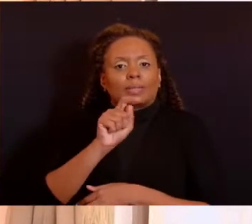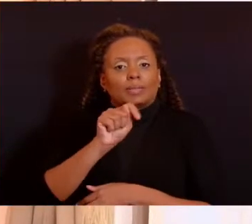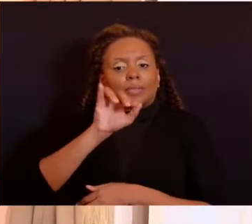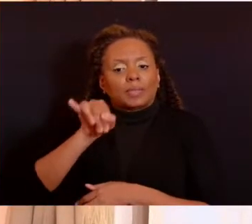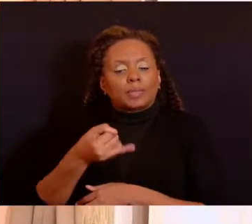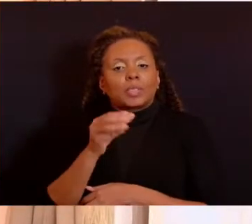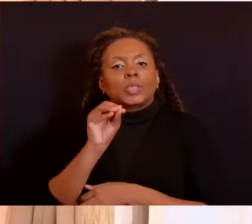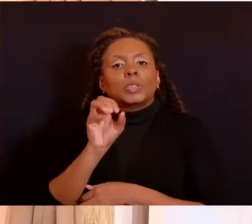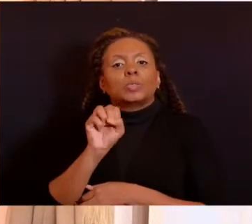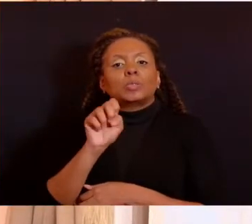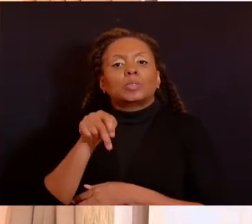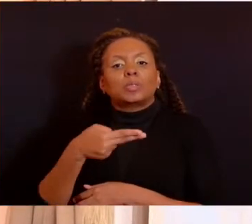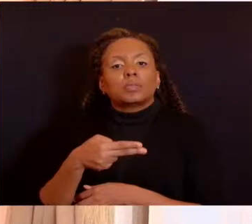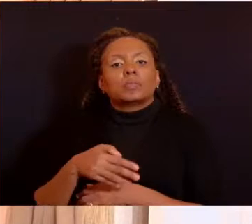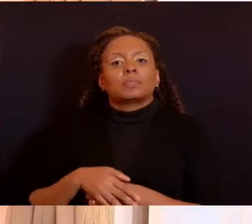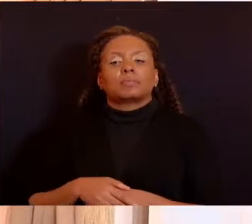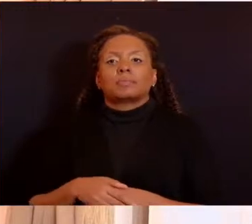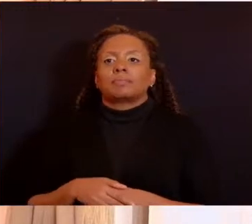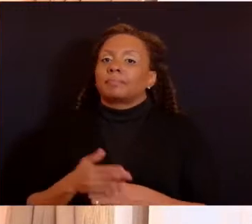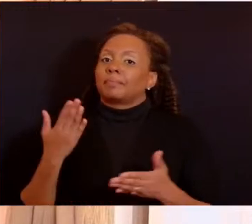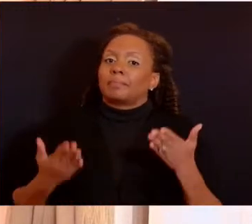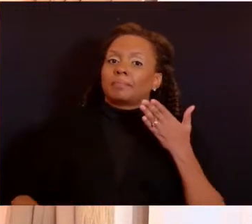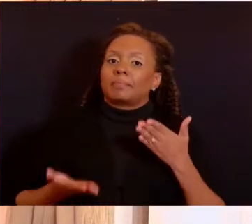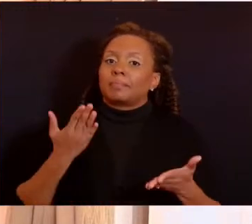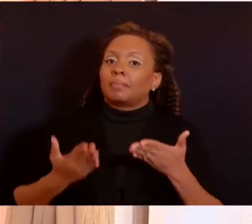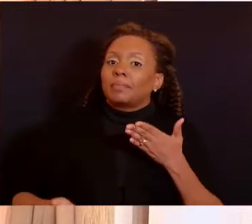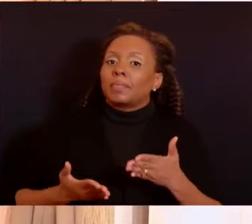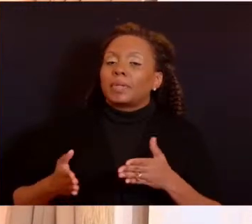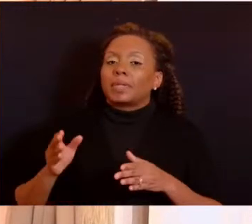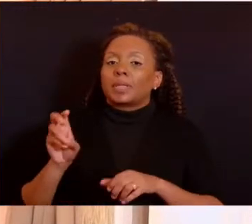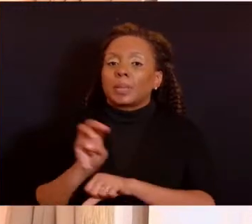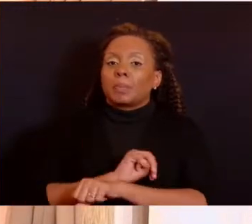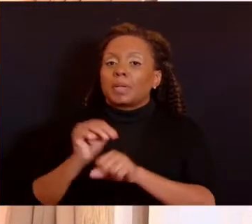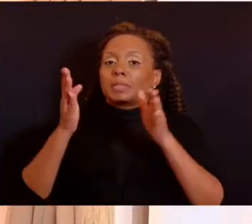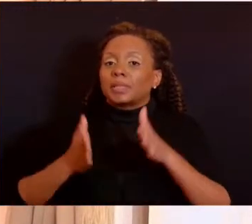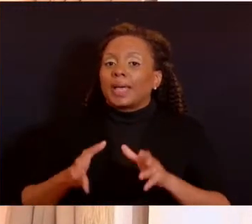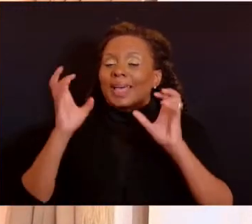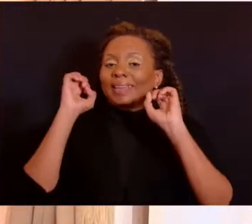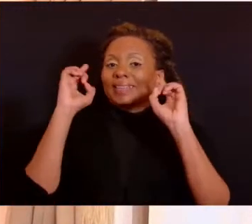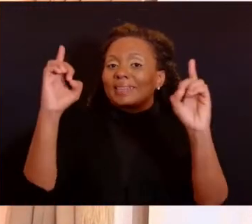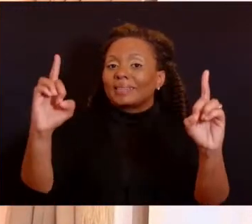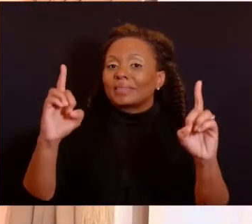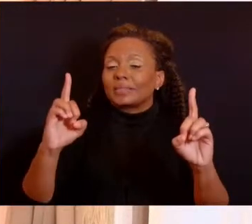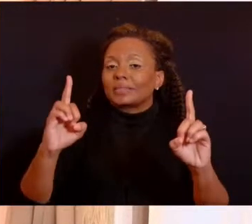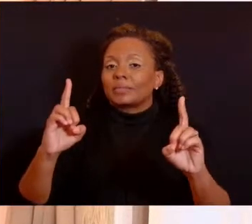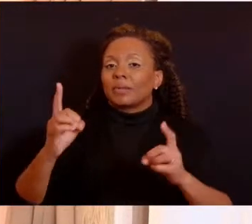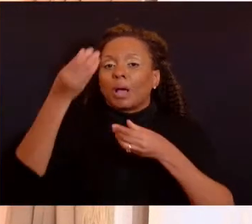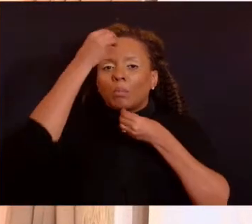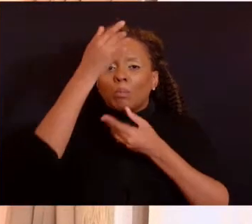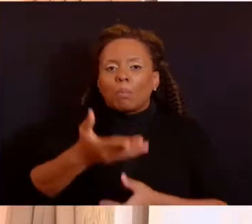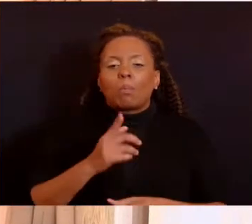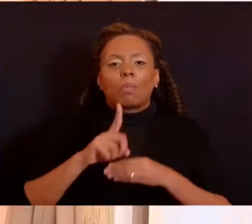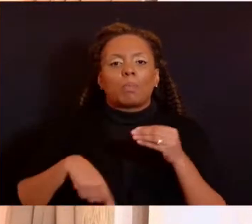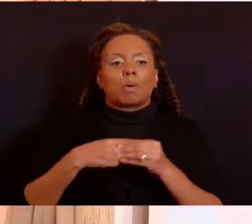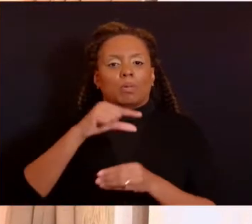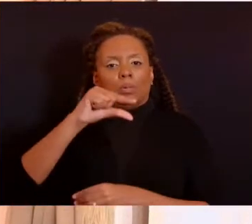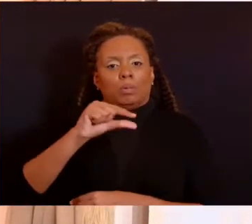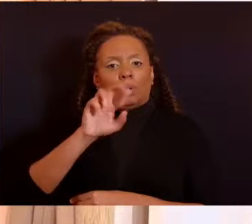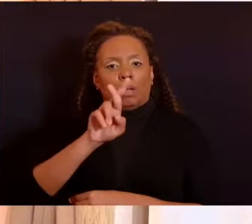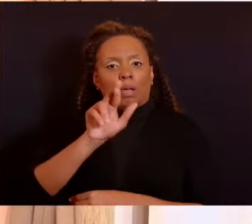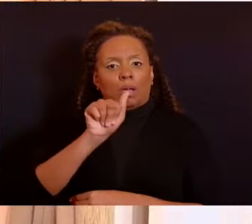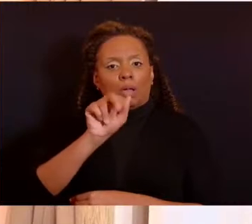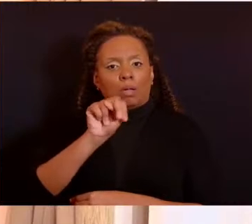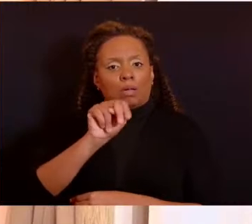the Minister of Education may have to make a judgment call about Grantley Adams. That's the only one. I think that's the worst of the schools. So be